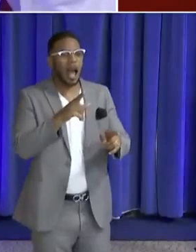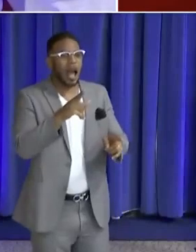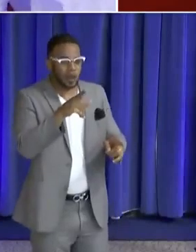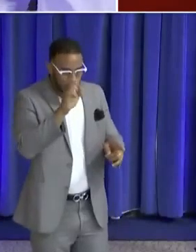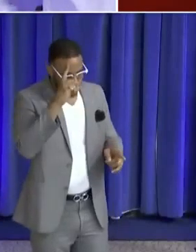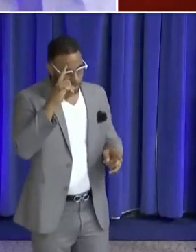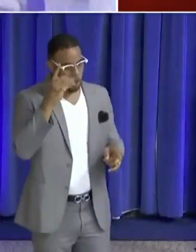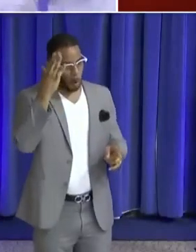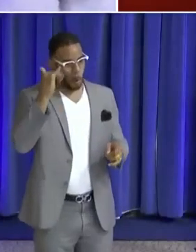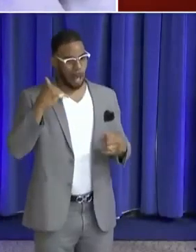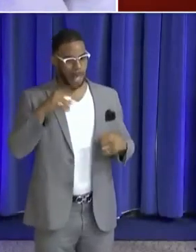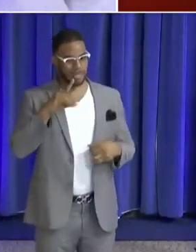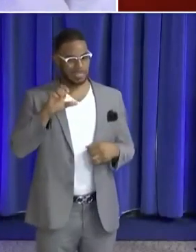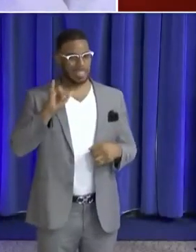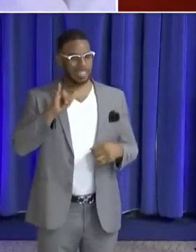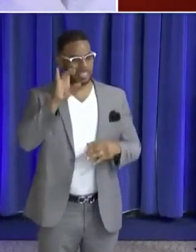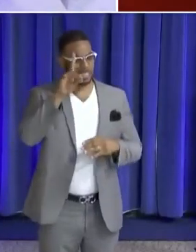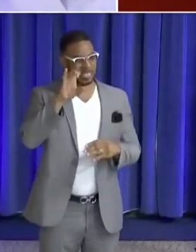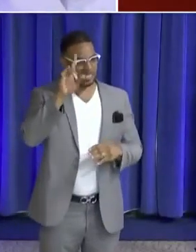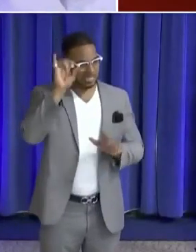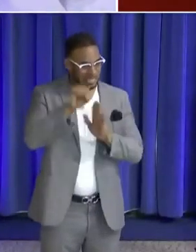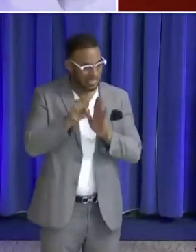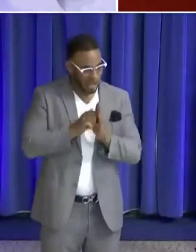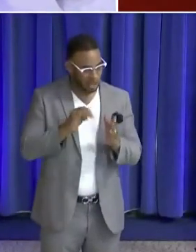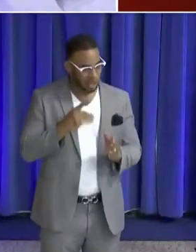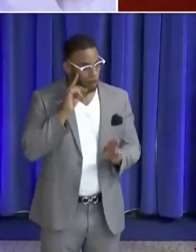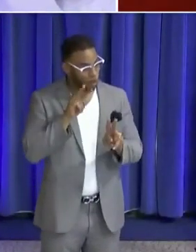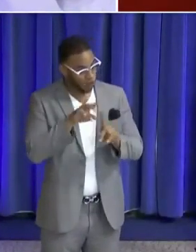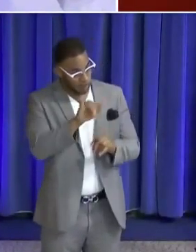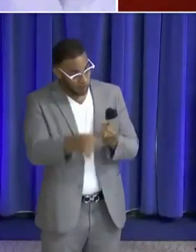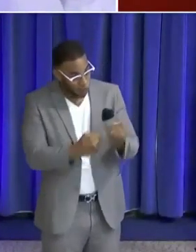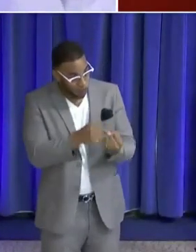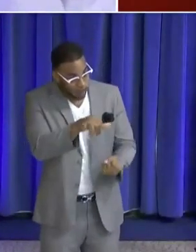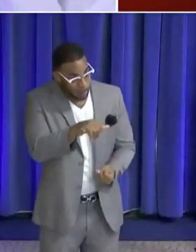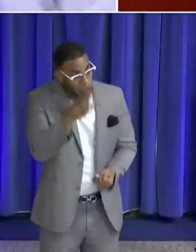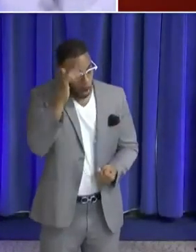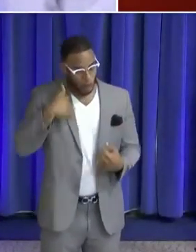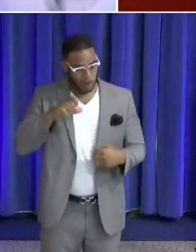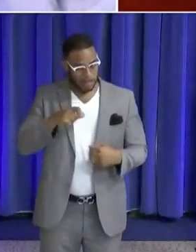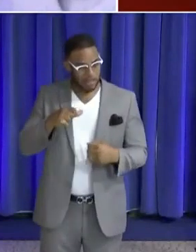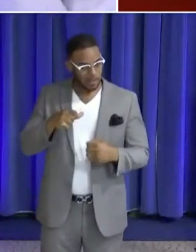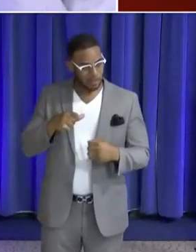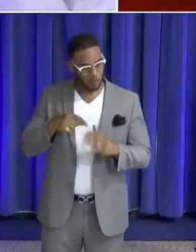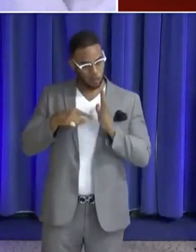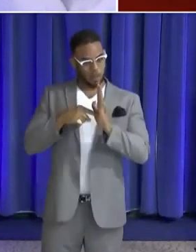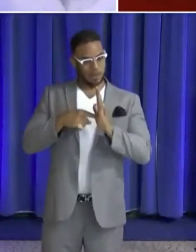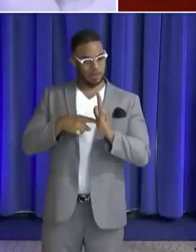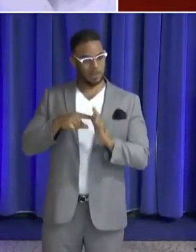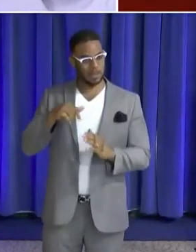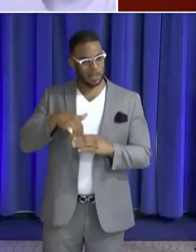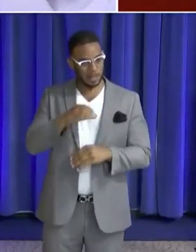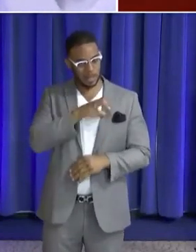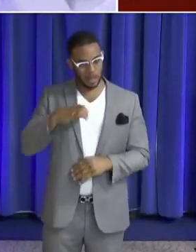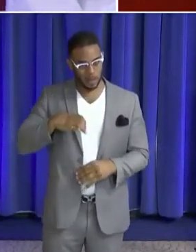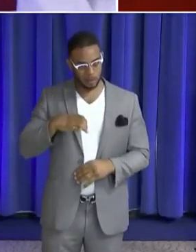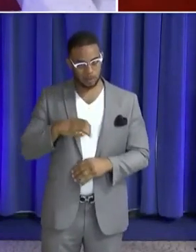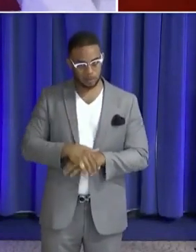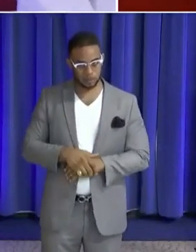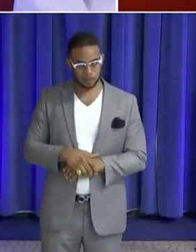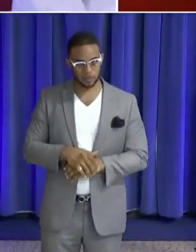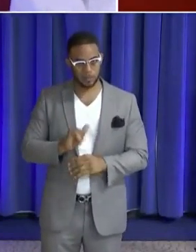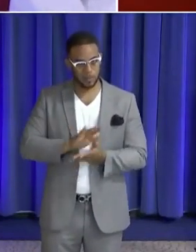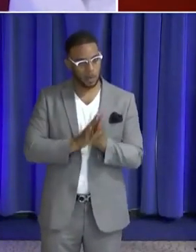be autonomous. So I'm looking forward to that. Yes. So we're expecting, from your comments,